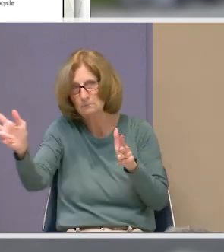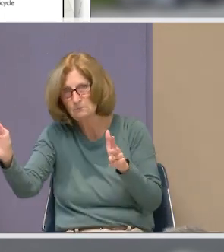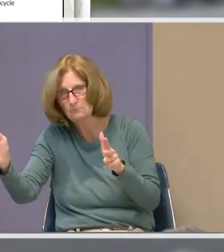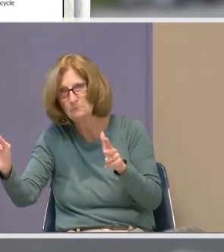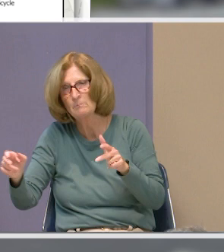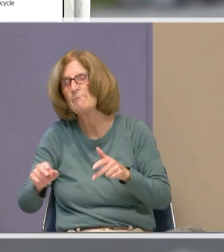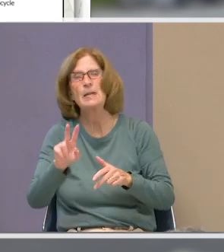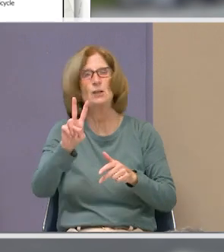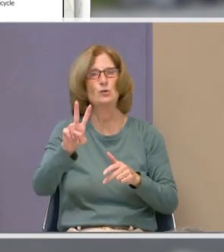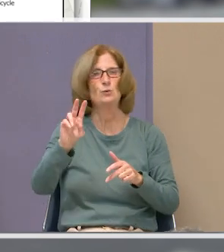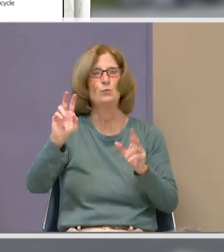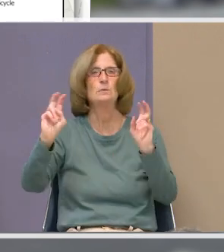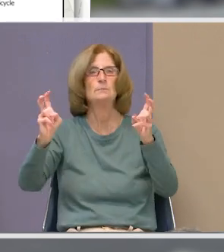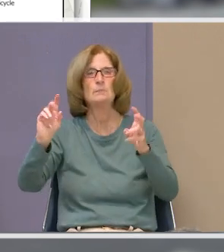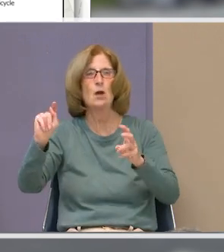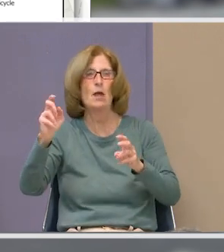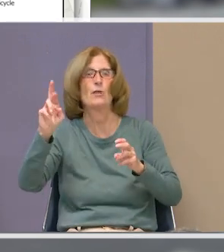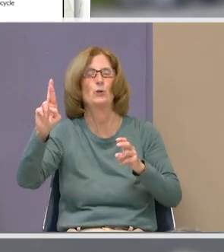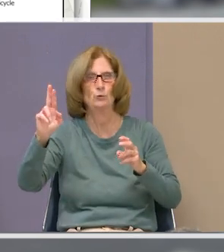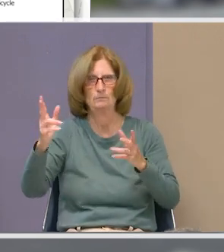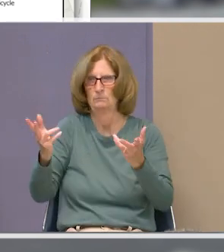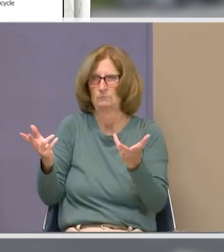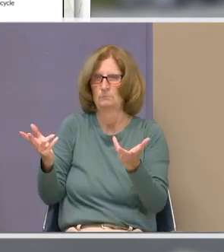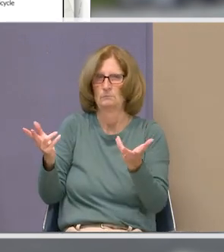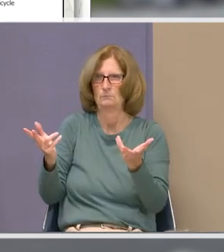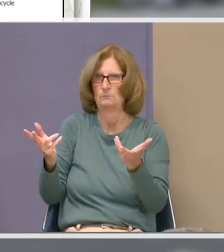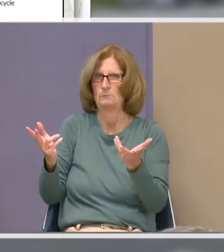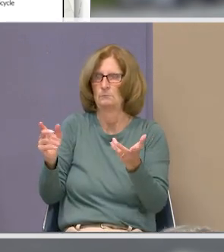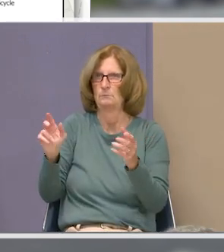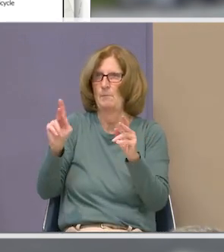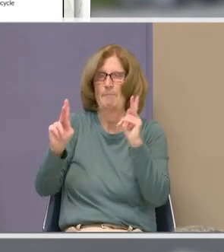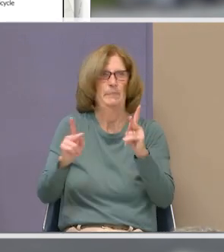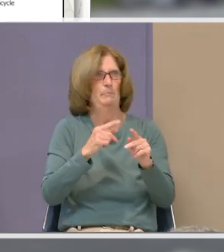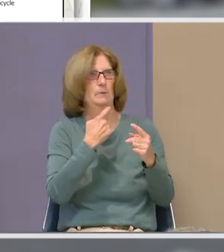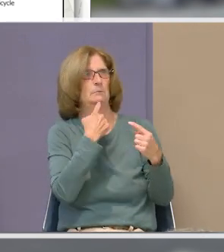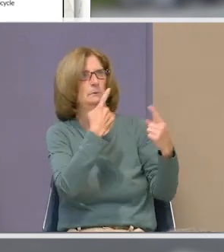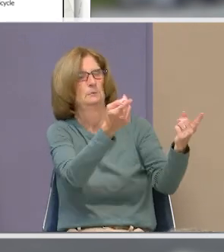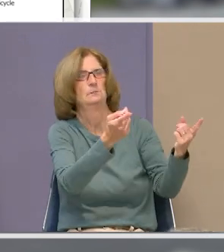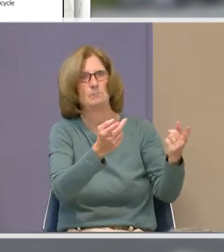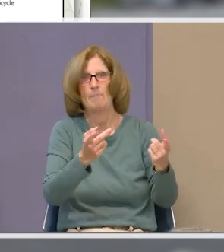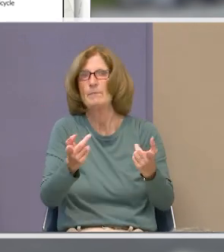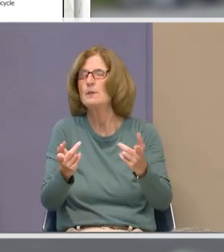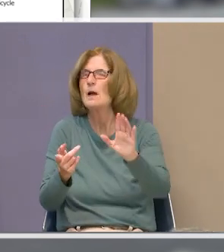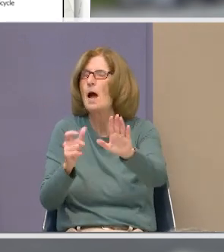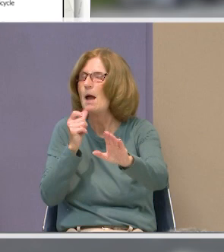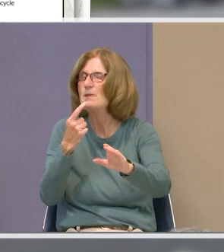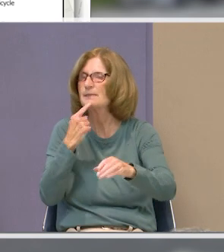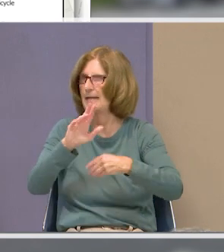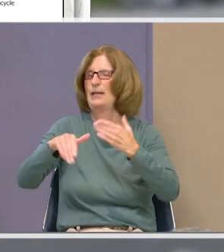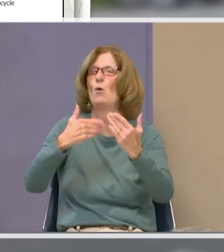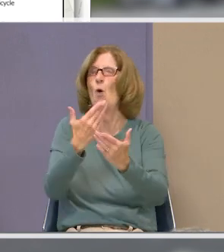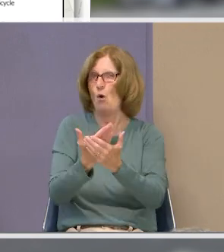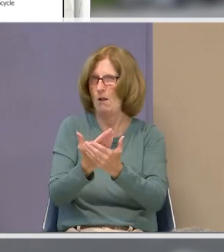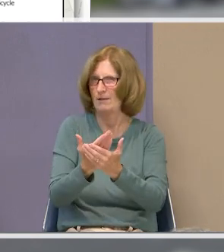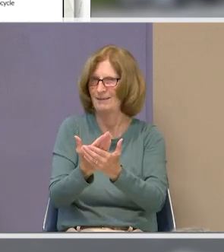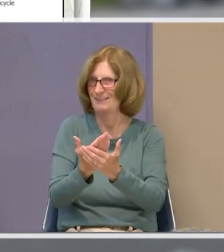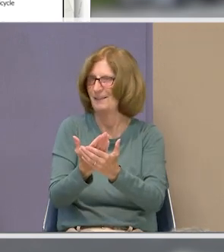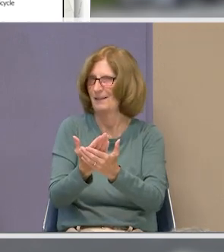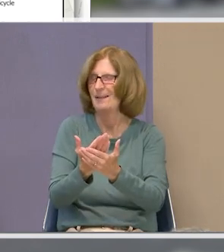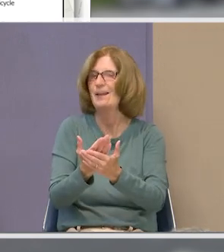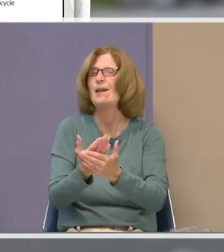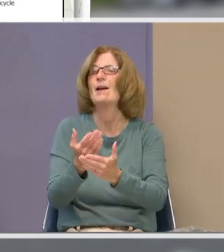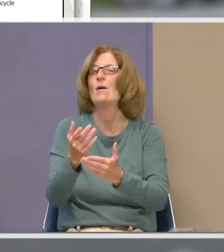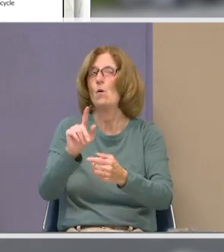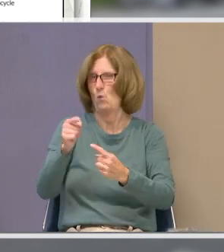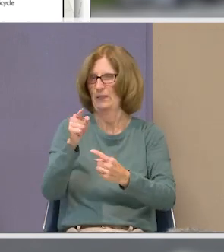other, which these are just strictly the reported crashes, so I'm not saying these are all the crashes, just the crashes that had a police